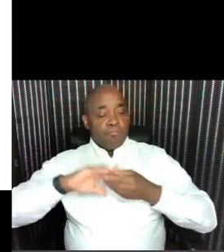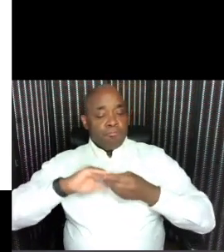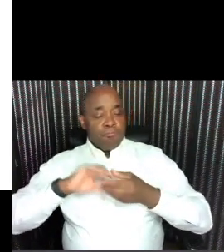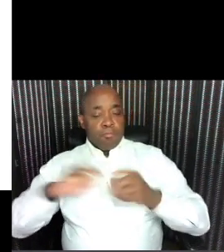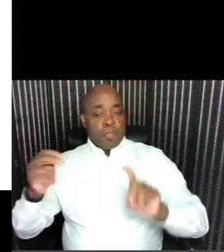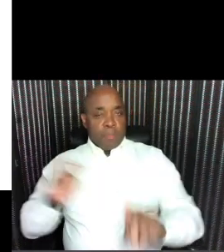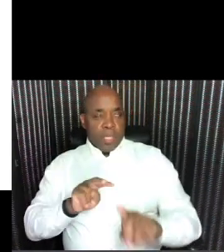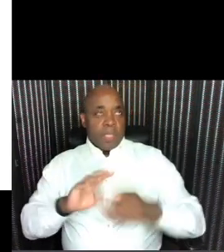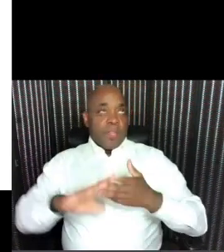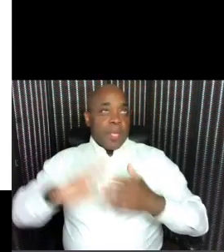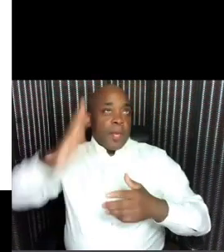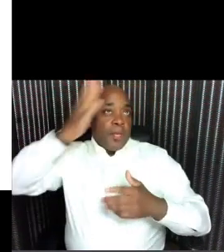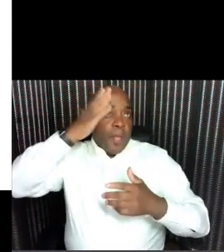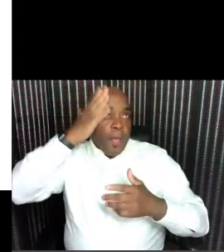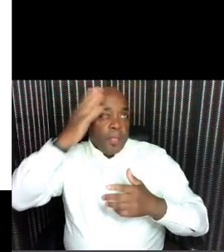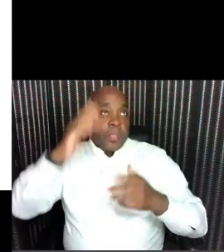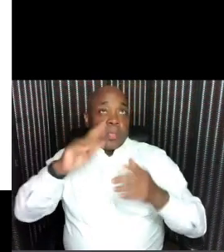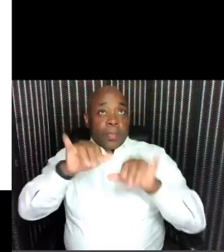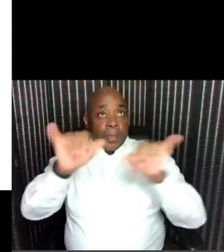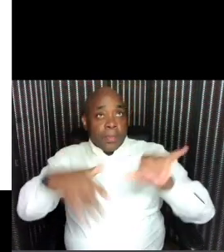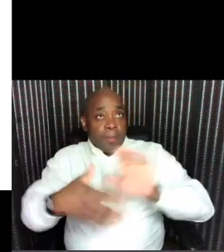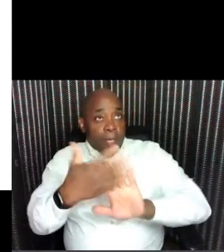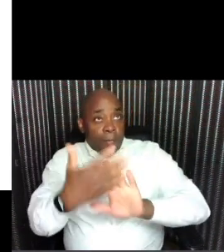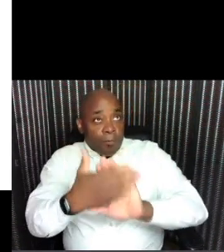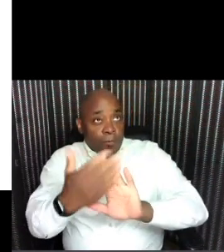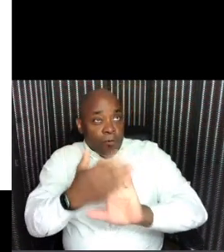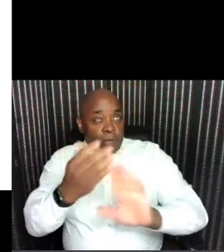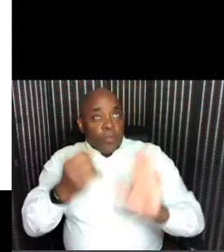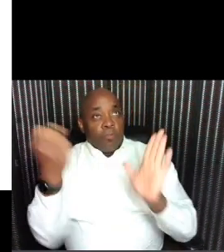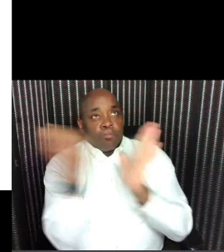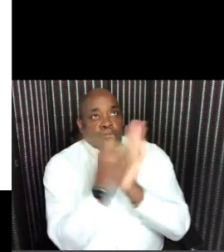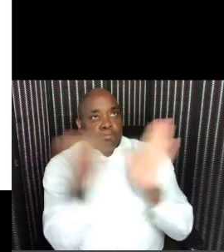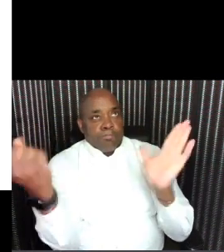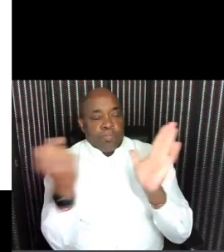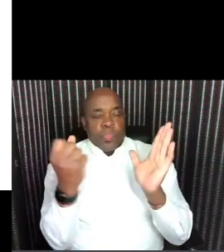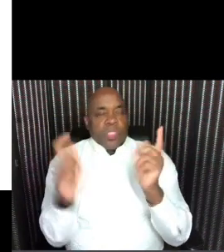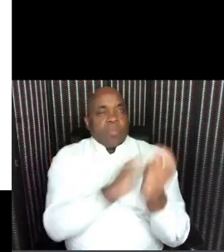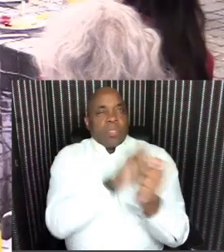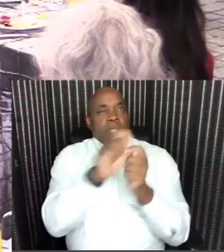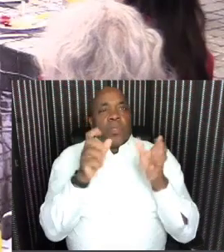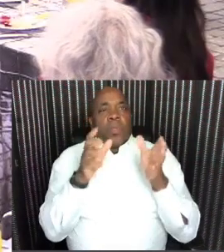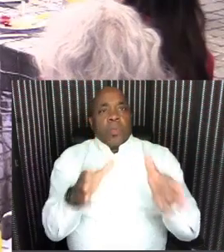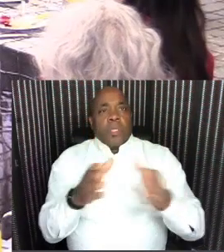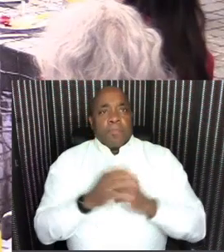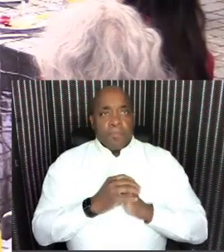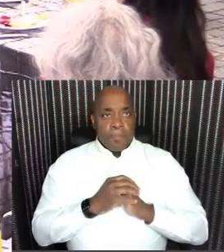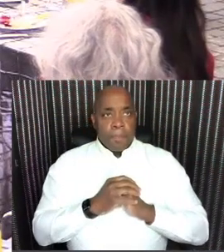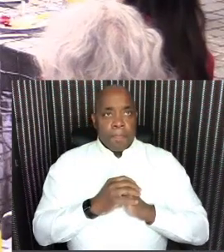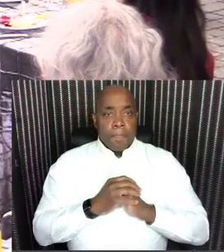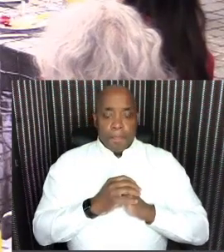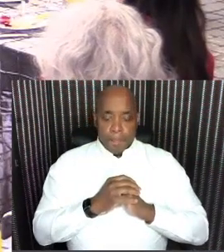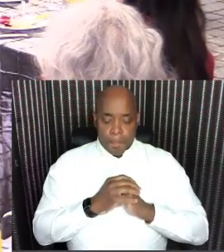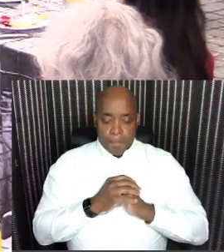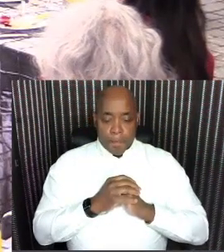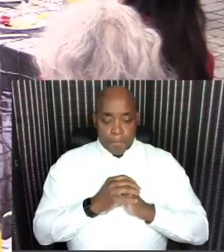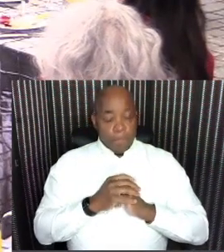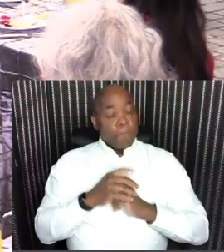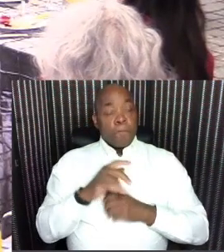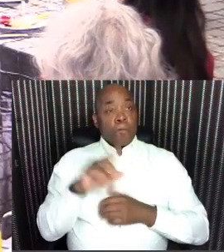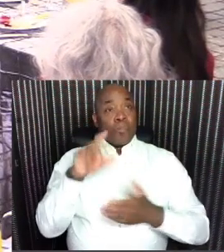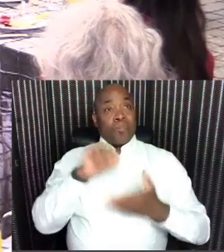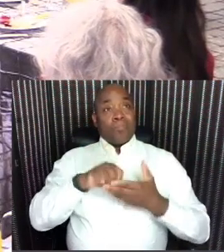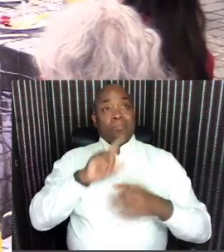of how the system operates to be validated in a very particular way. This was really at the core of how we sort of thought about